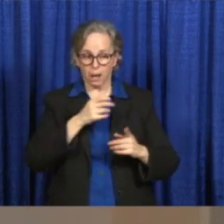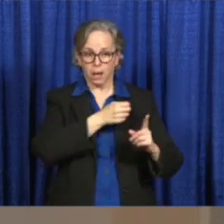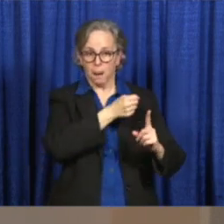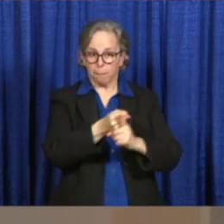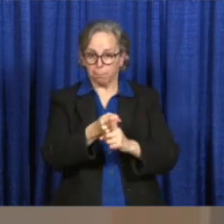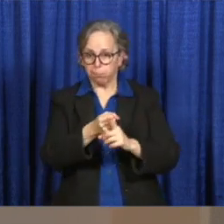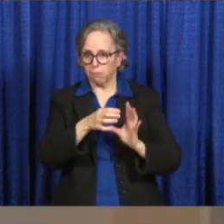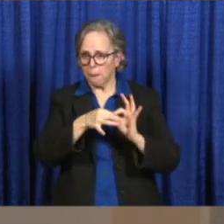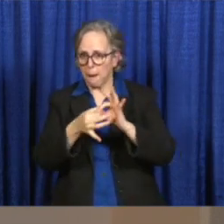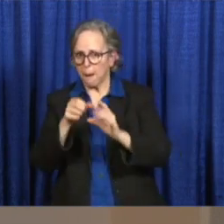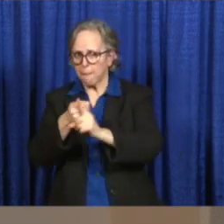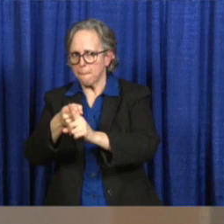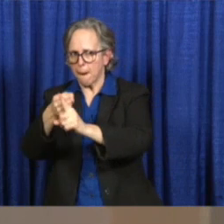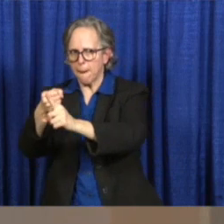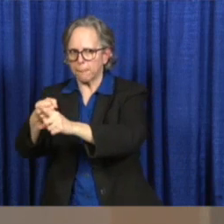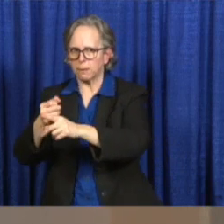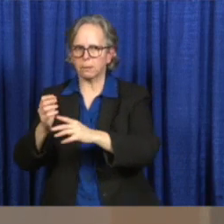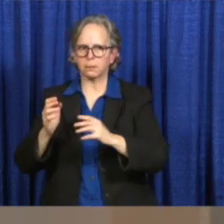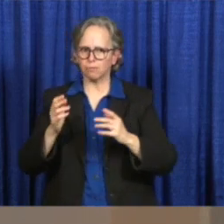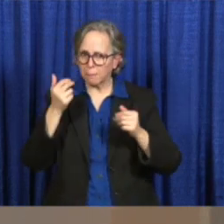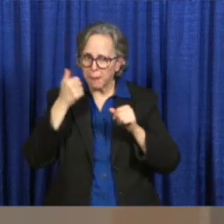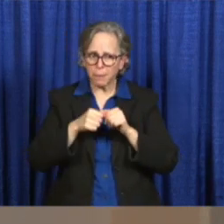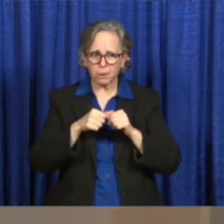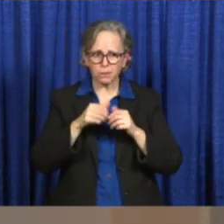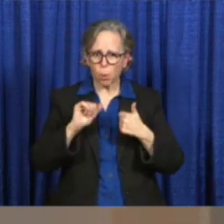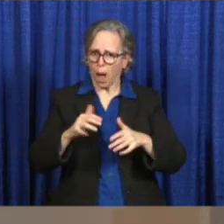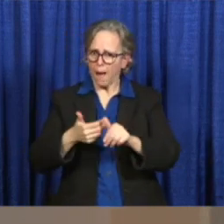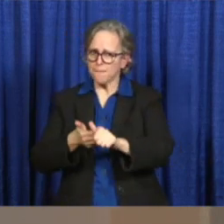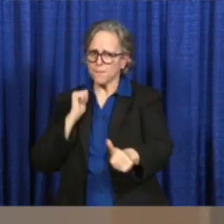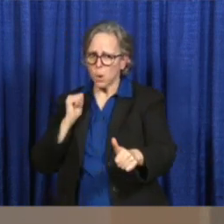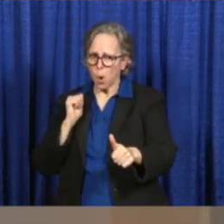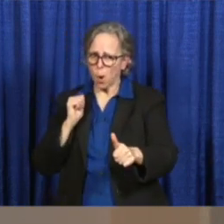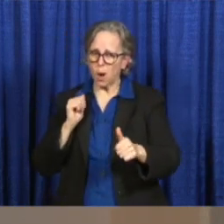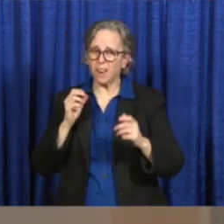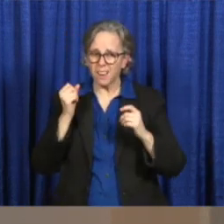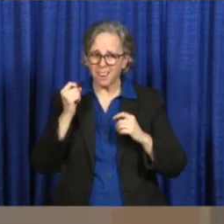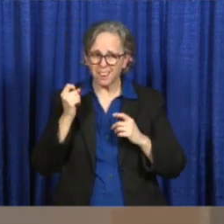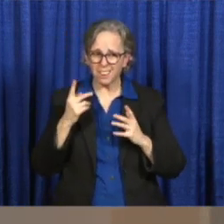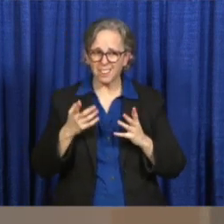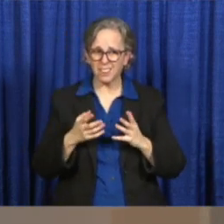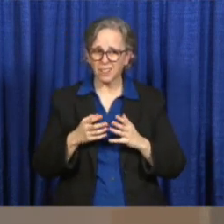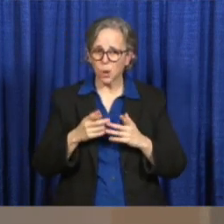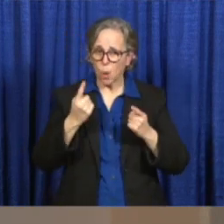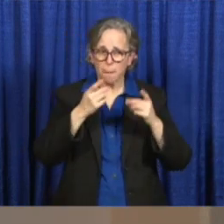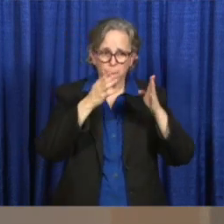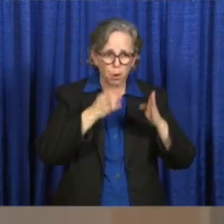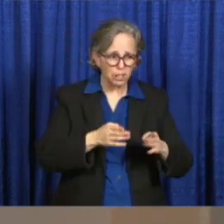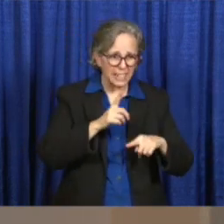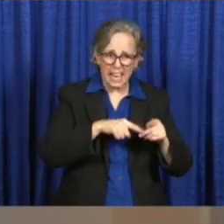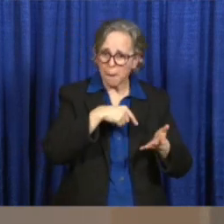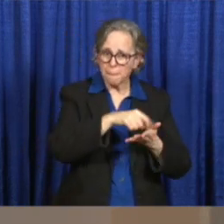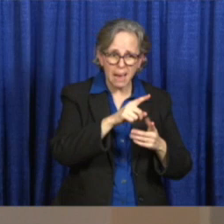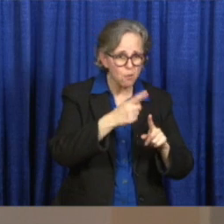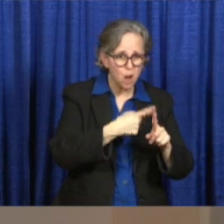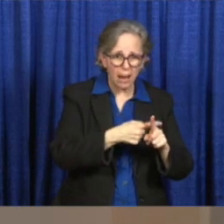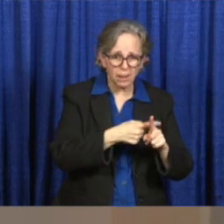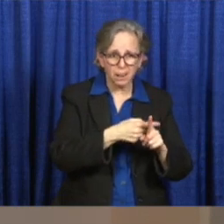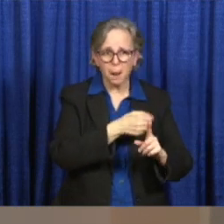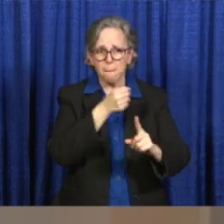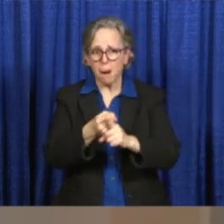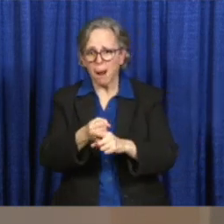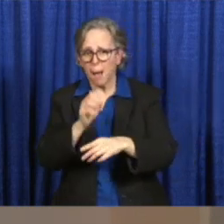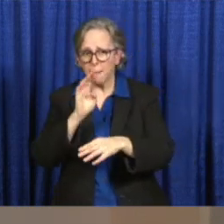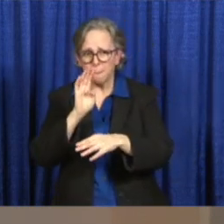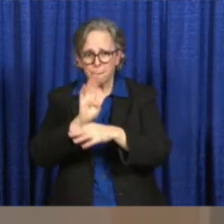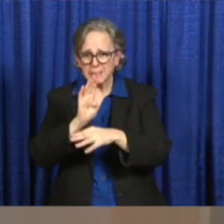the apartment owner has to pay his mortgage, and if we don't give them that ability to defer that payment for 90 days, then they